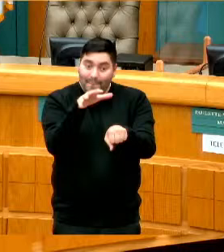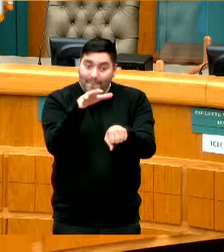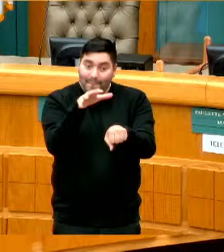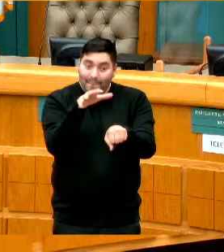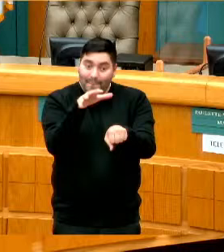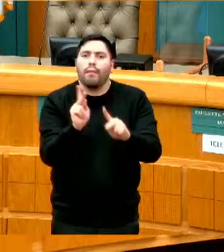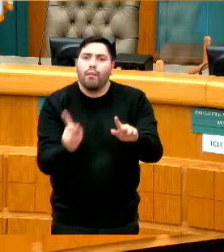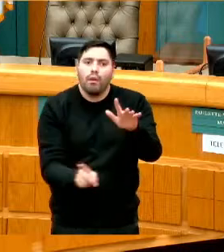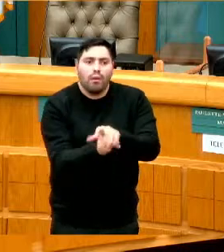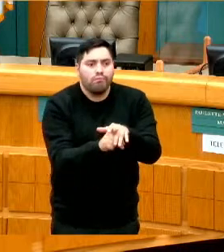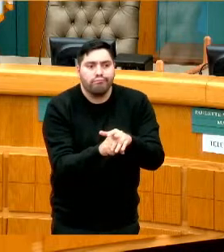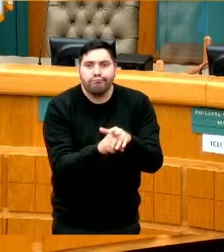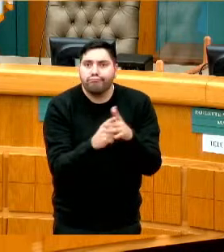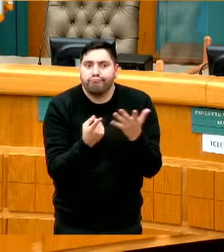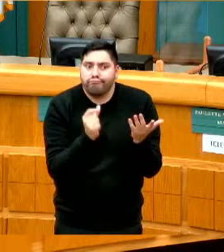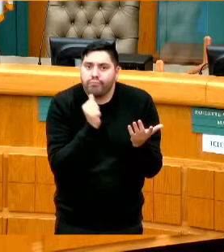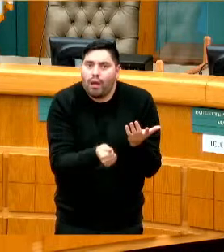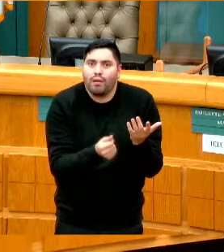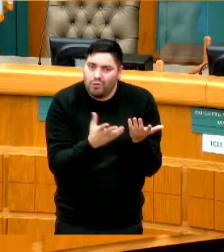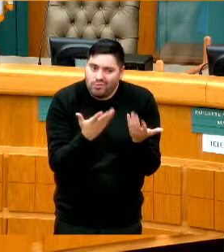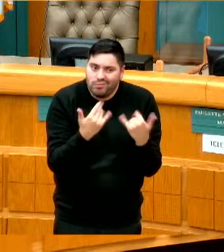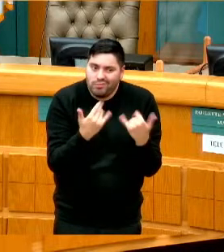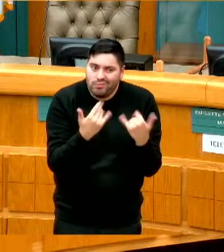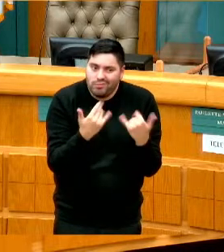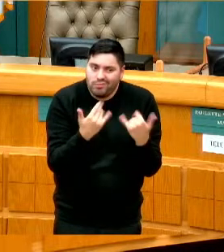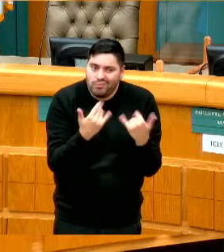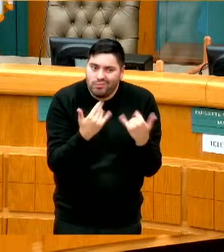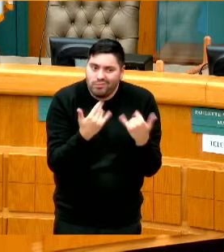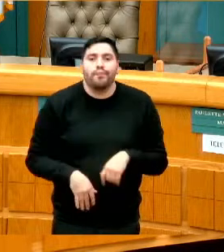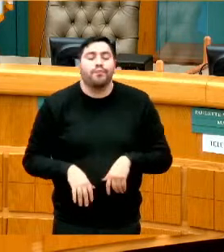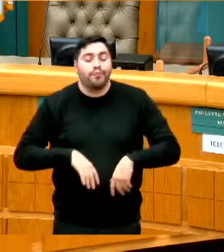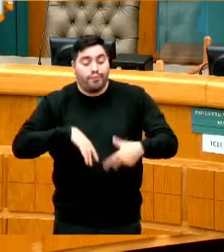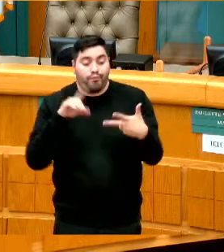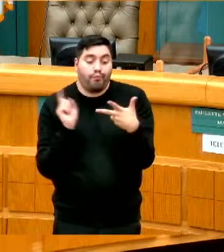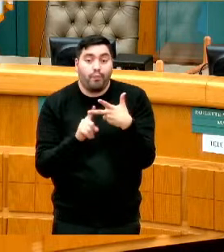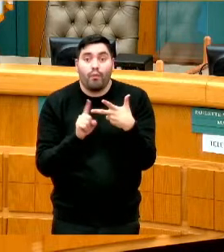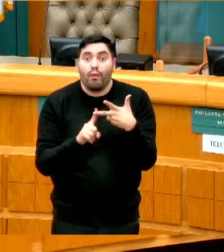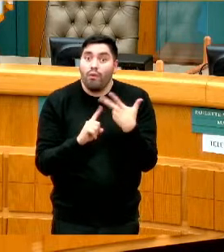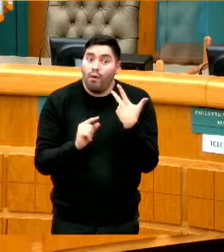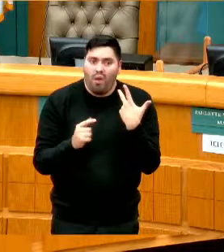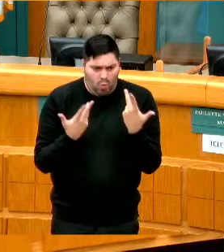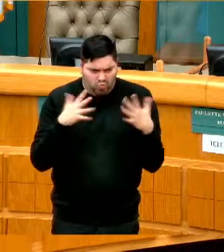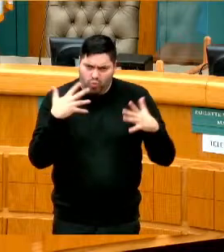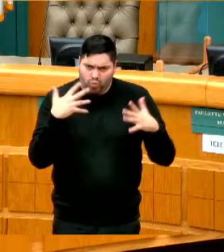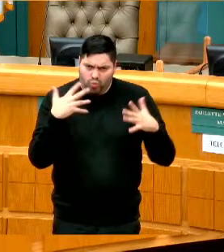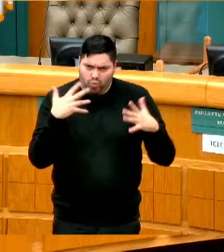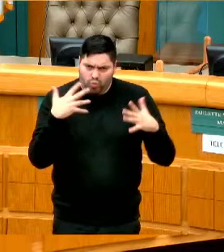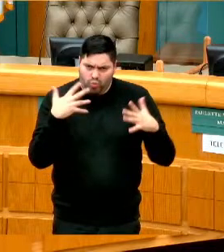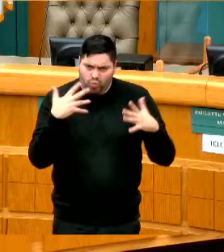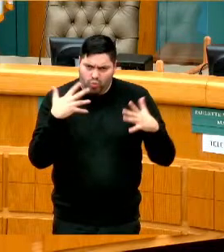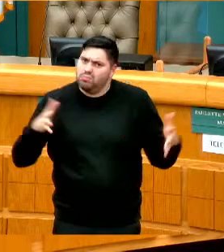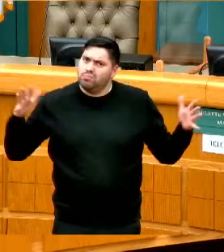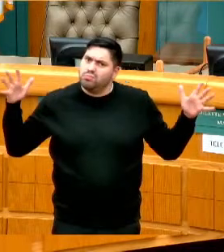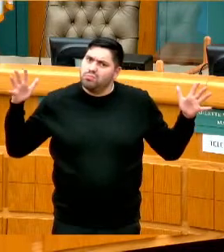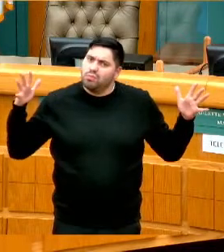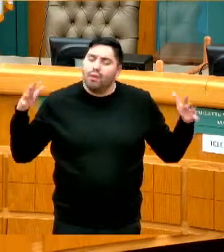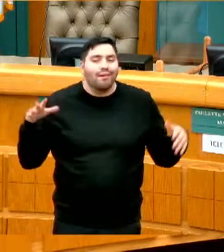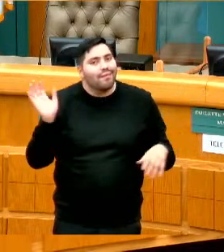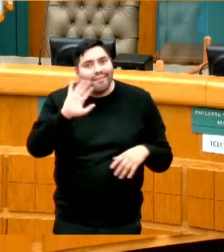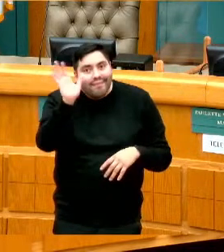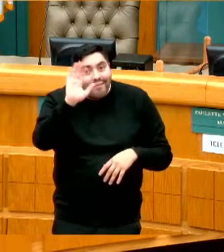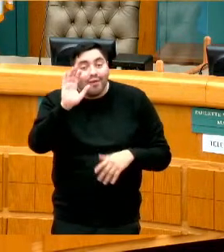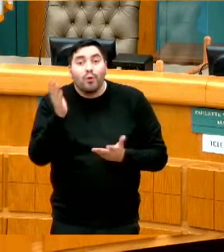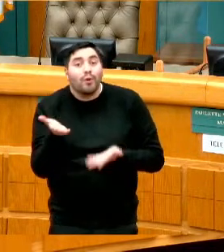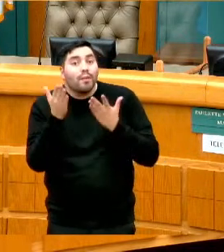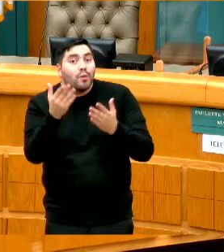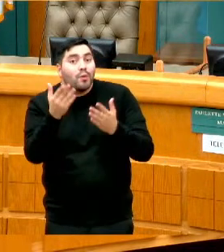available. And number 3, people think that they have had 1 vaccine and that's enough for them. The recommendation is 2 doses